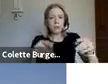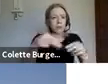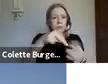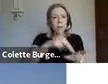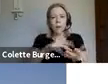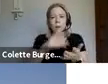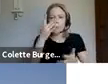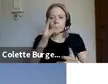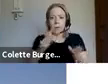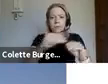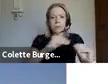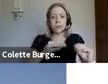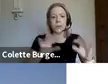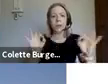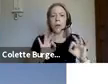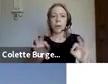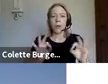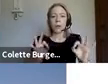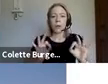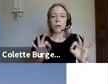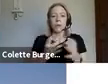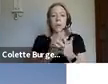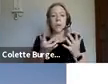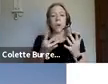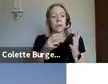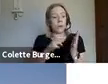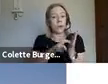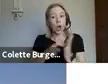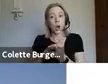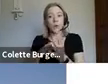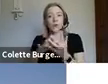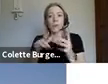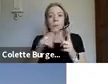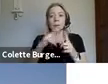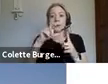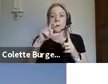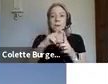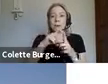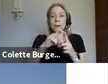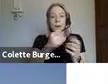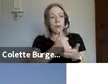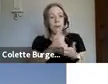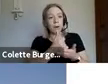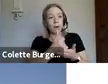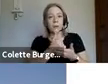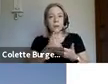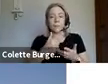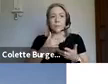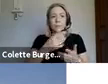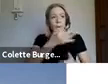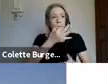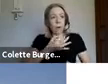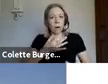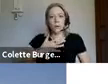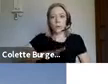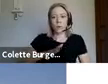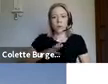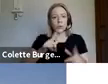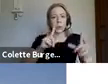of notes from ECD advisors from EENET that says, can we capture this? Can we capture